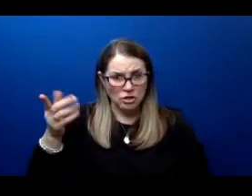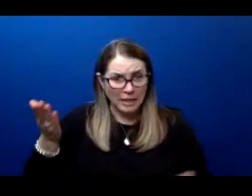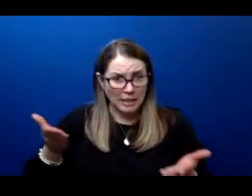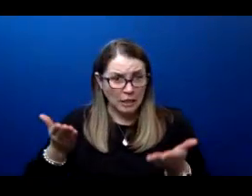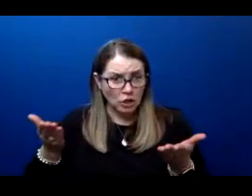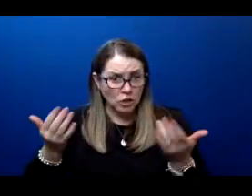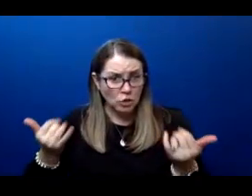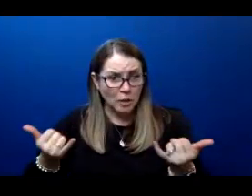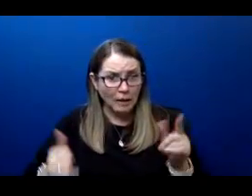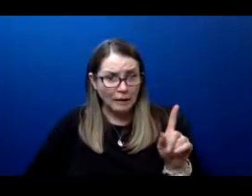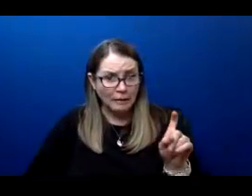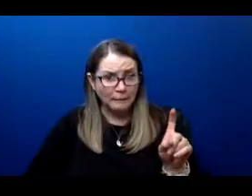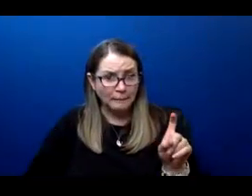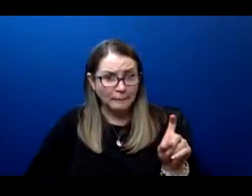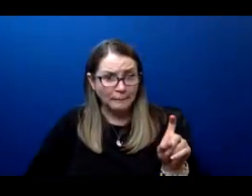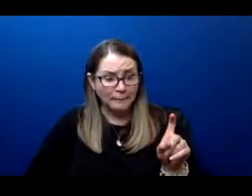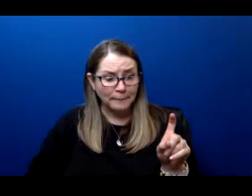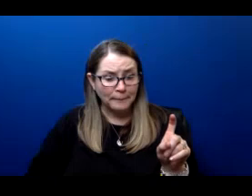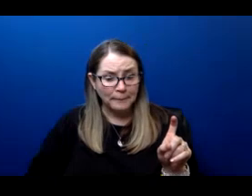acknowledges.